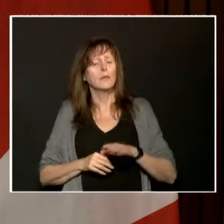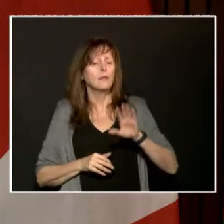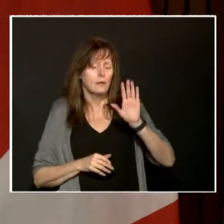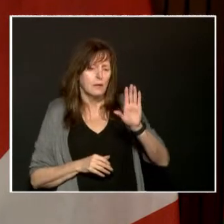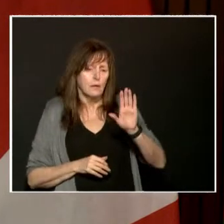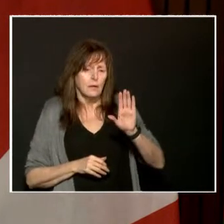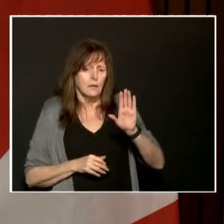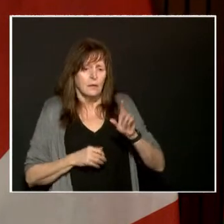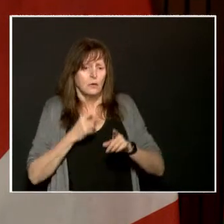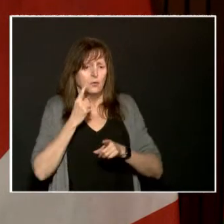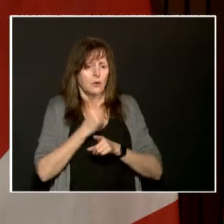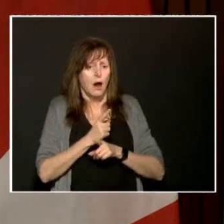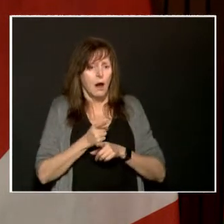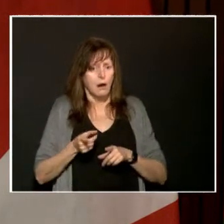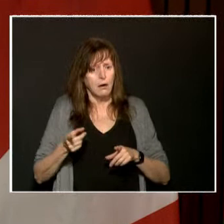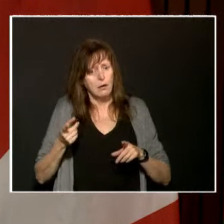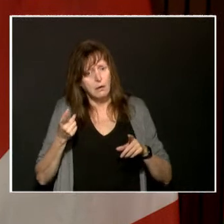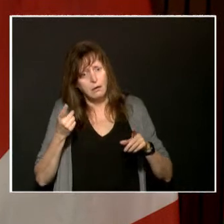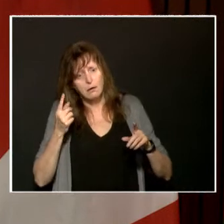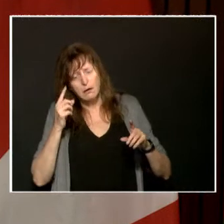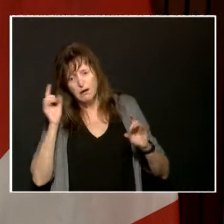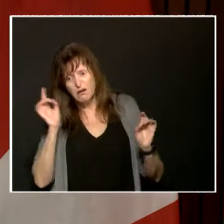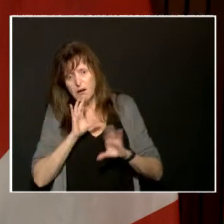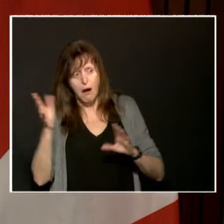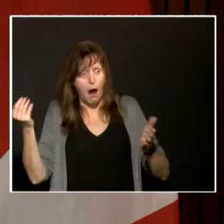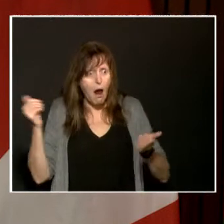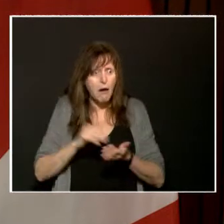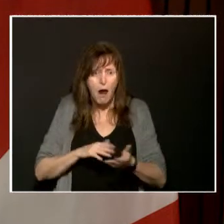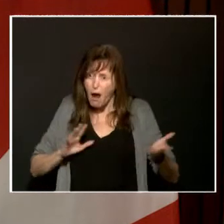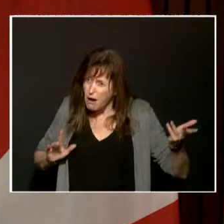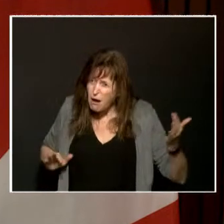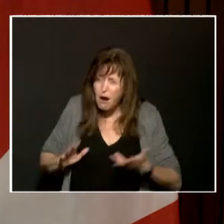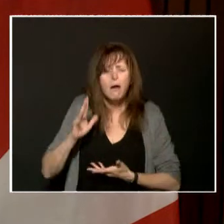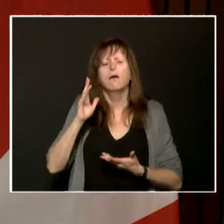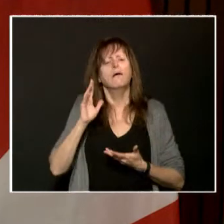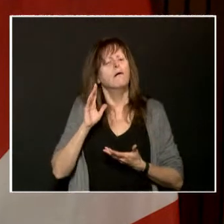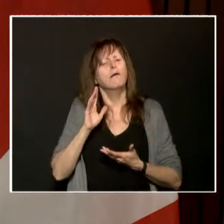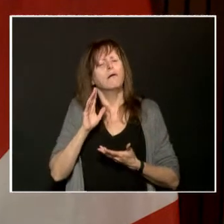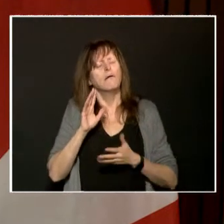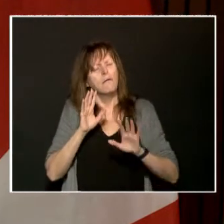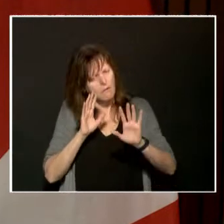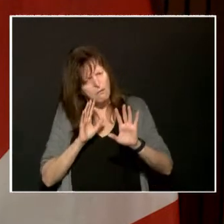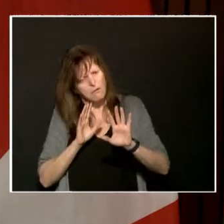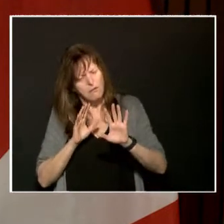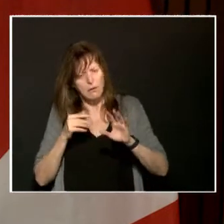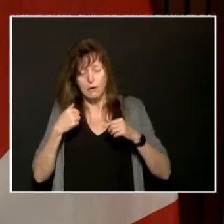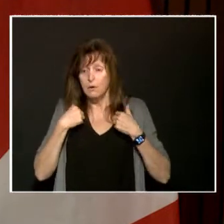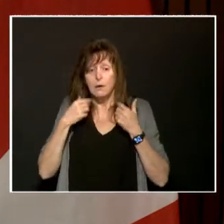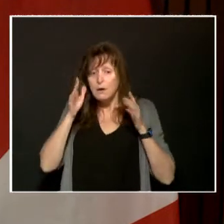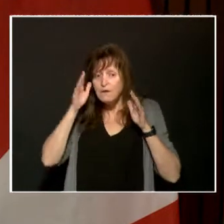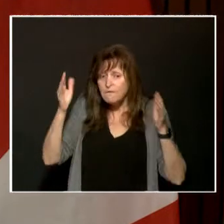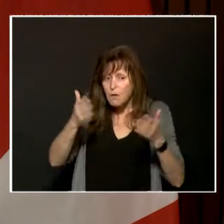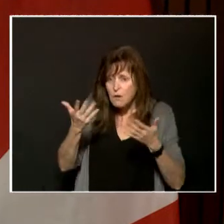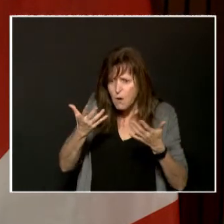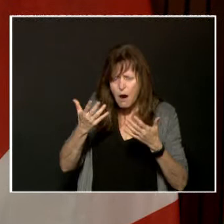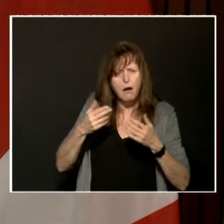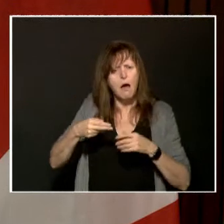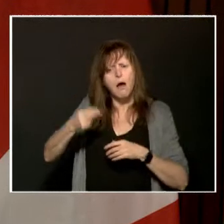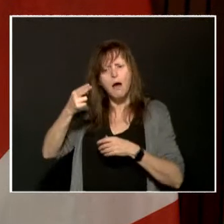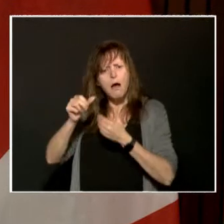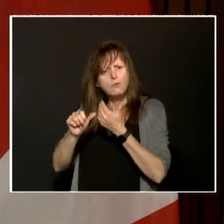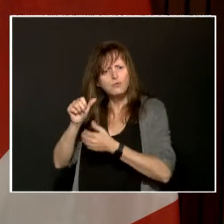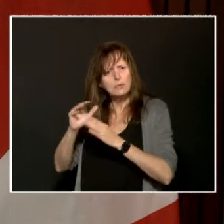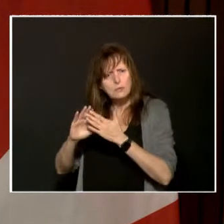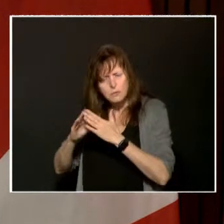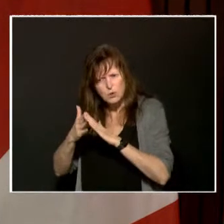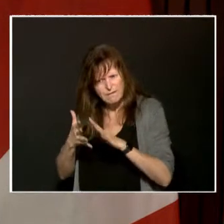really continue a high-risk community-focused vaccination strategy, to do that really quickly and expeditiously, that we've